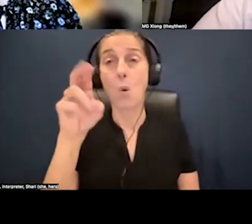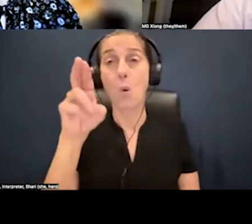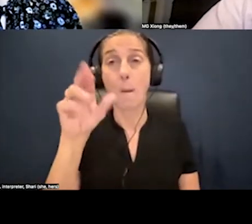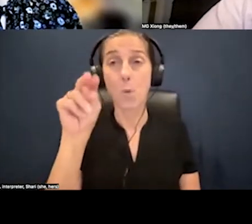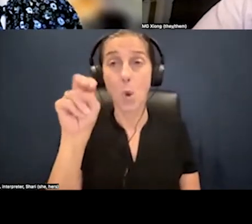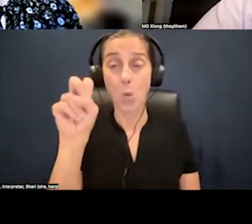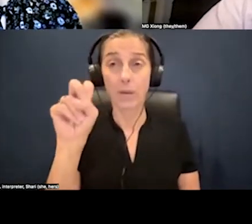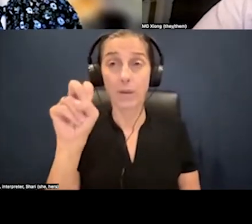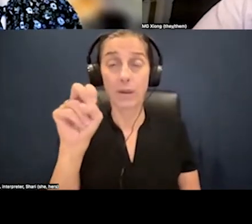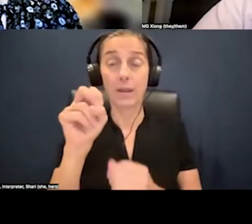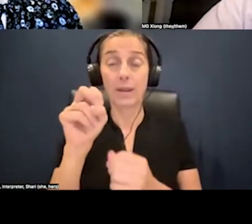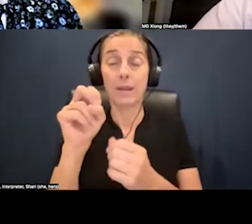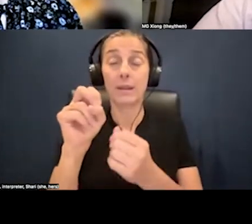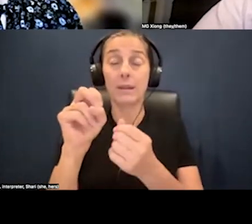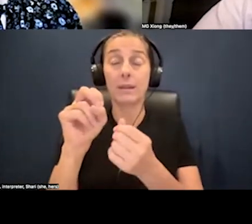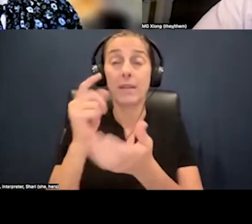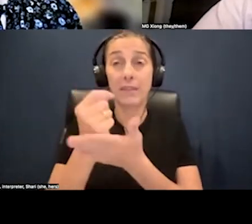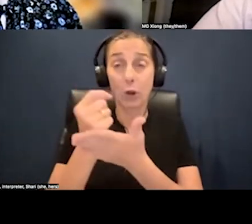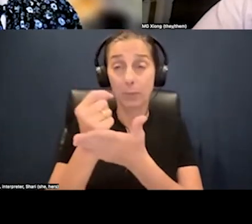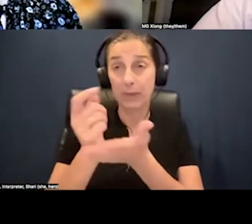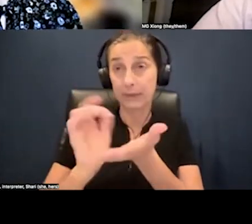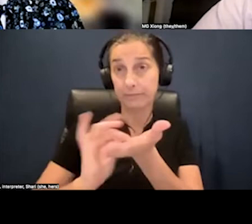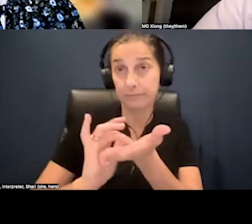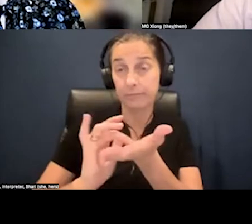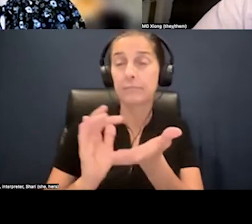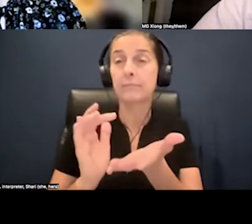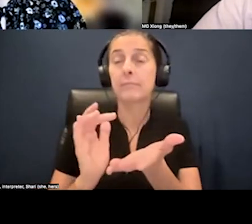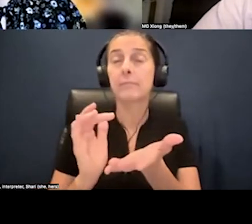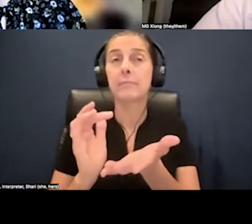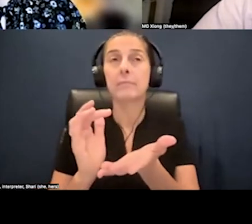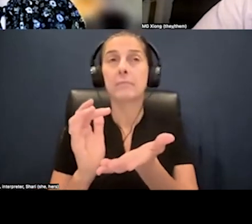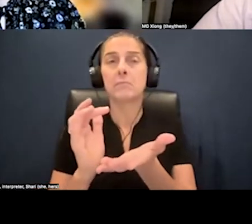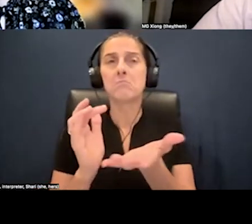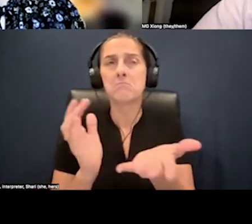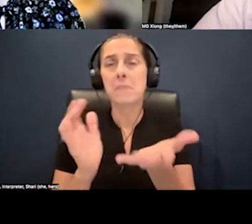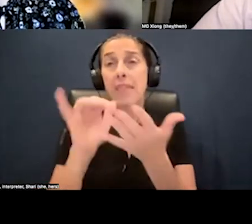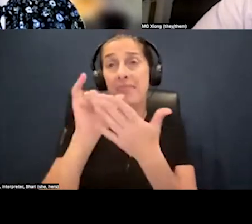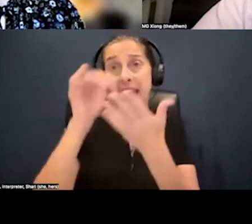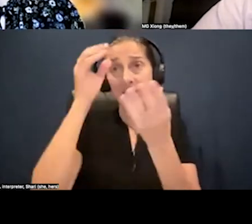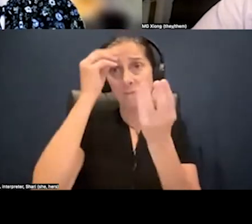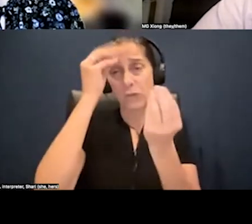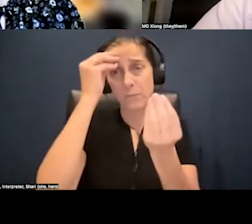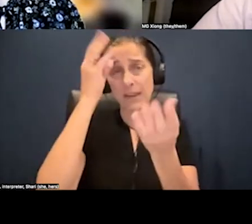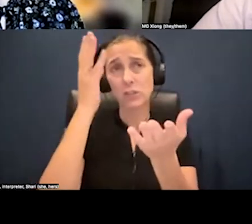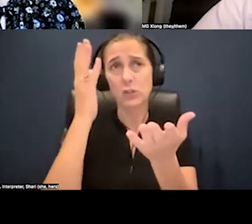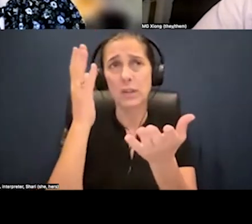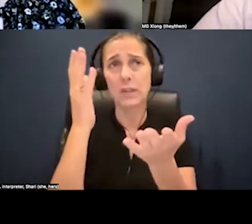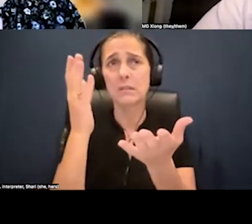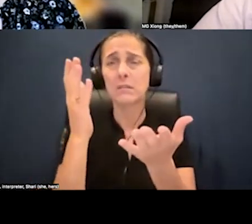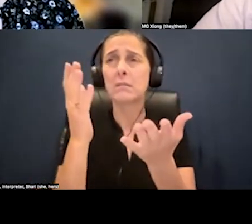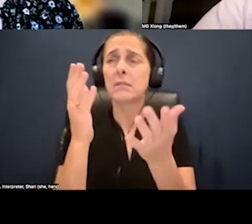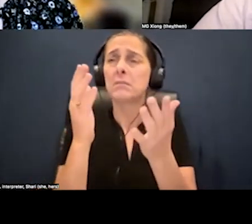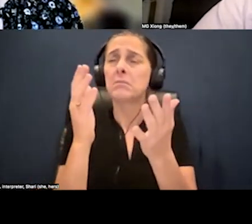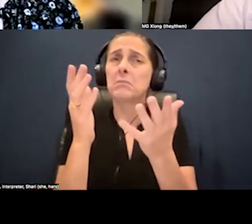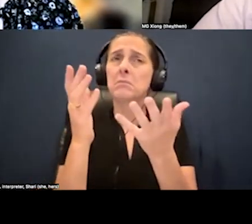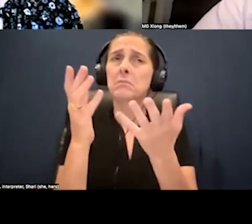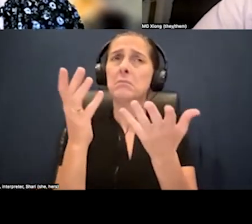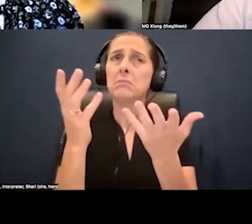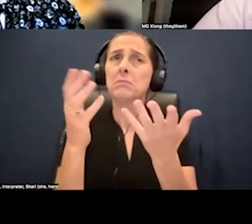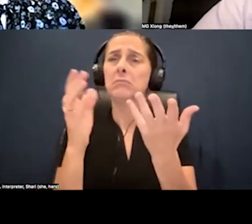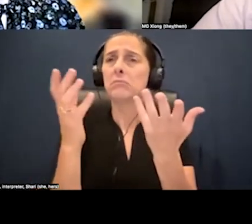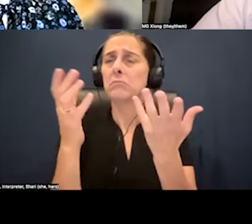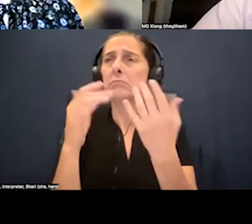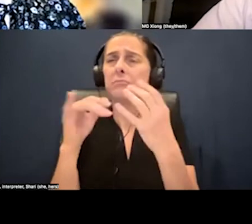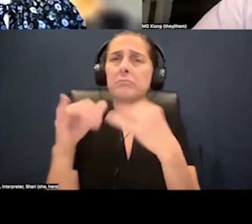probably kind of short because so much of that information is relatively done in a relatively similar informed consent